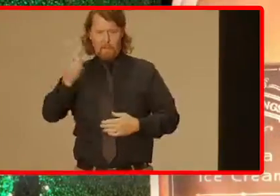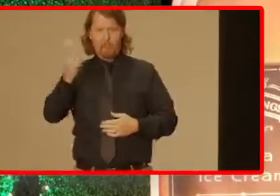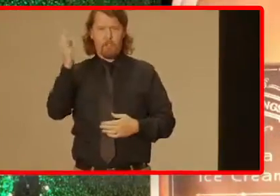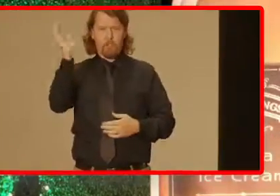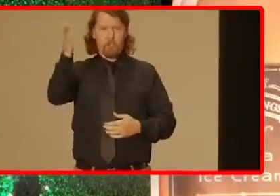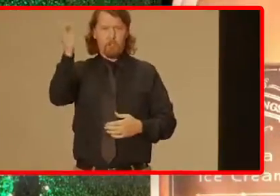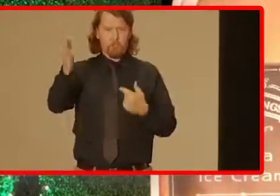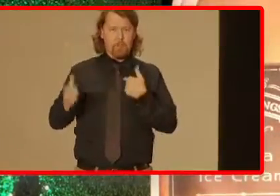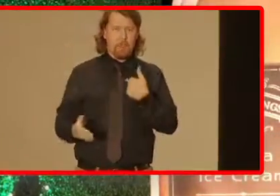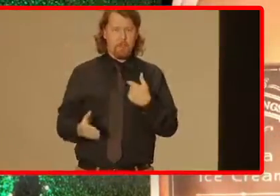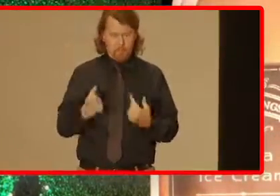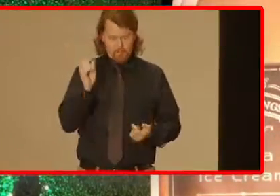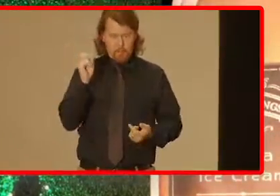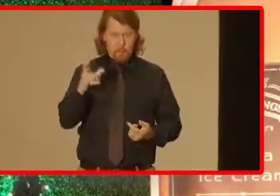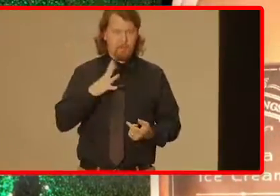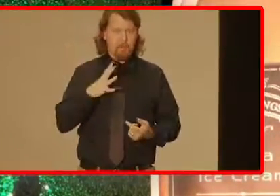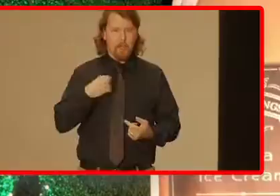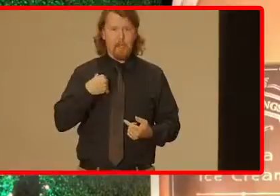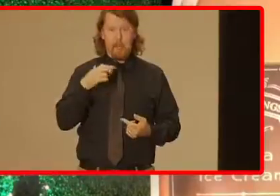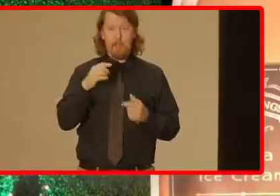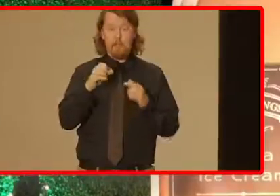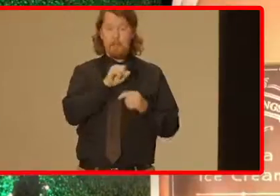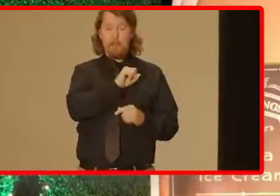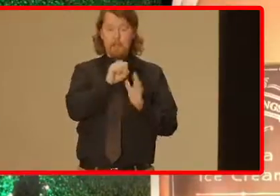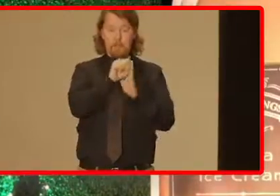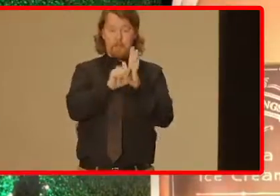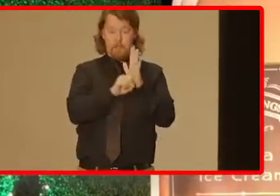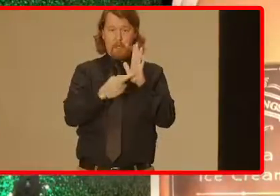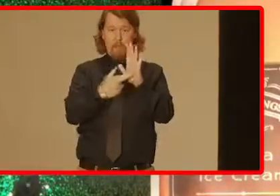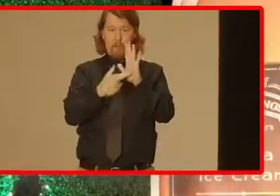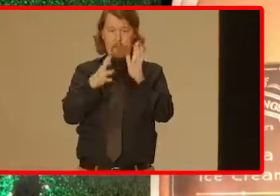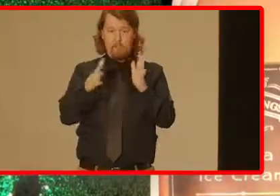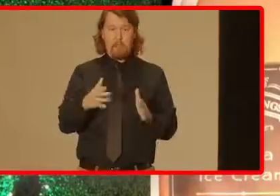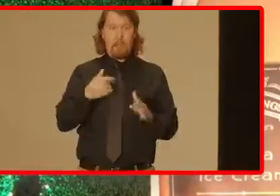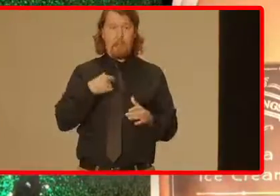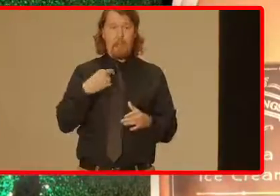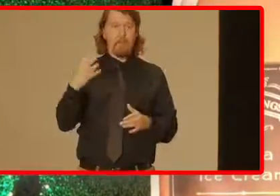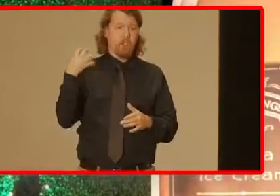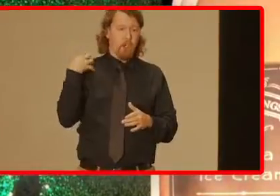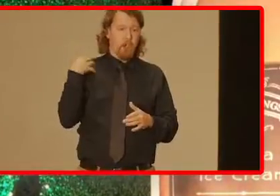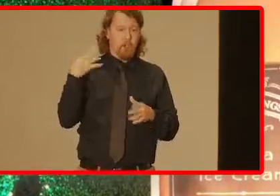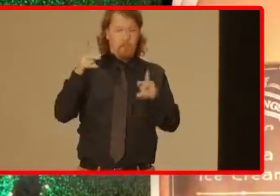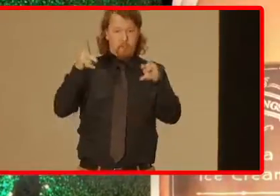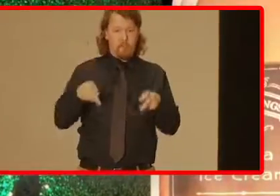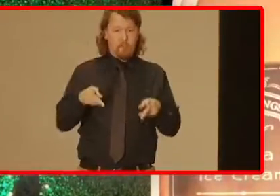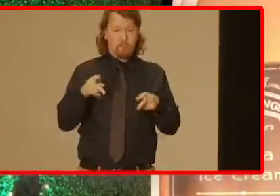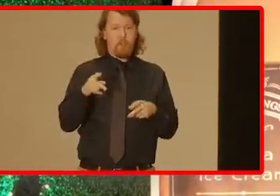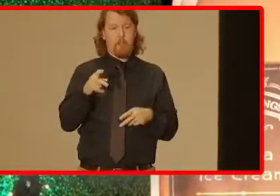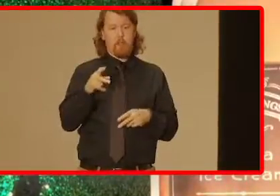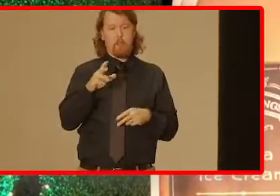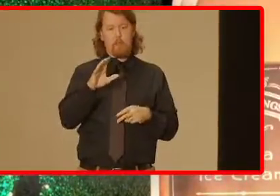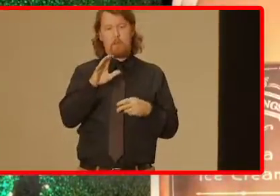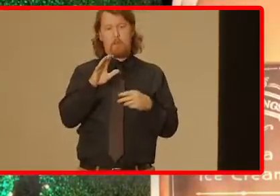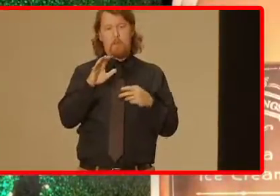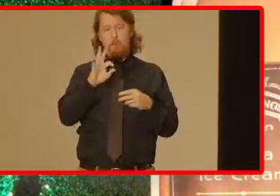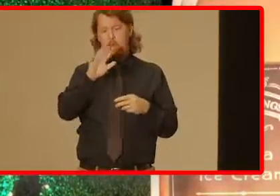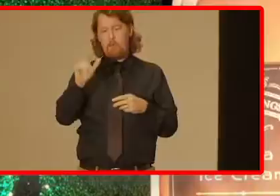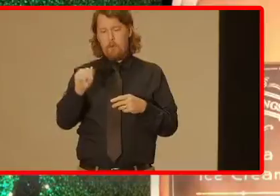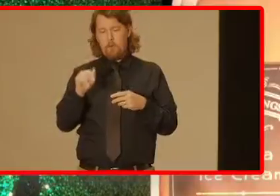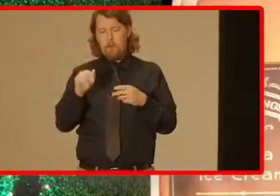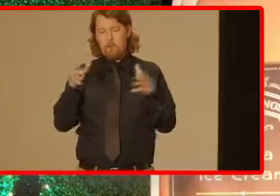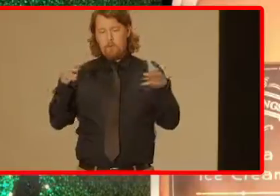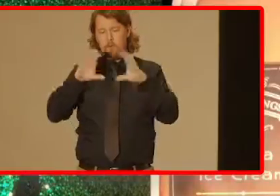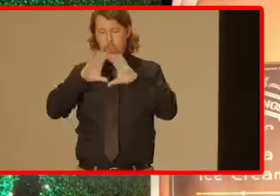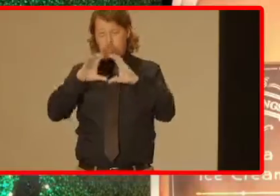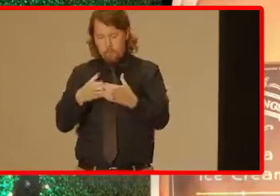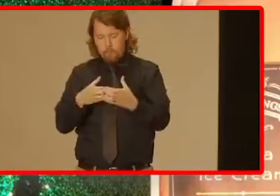So my name is Randy Fine. I am a state representative, and I am the chairman of the Appropriations Committee in the Florida House that looks at K through 12